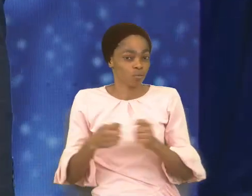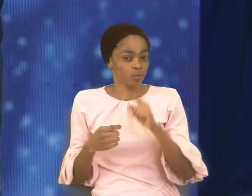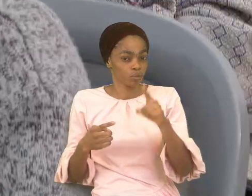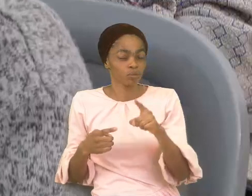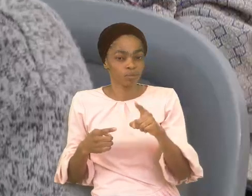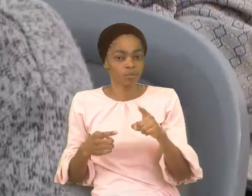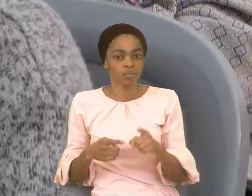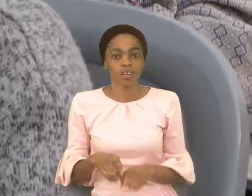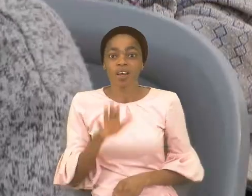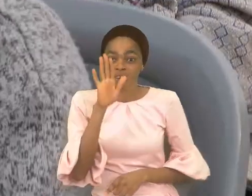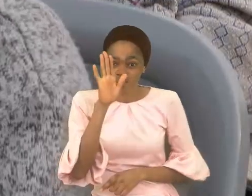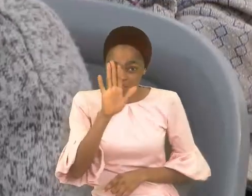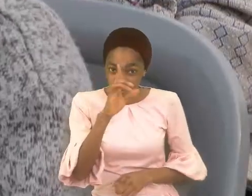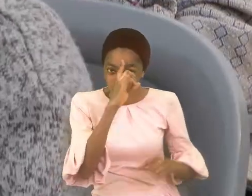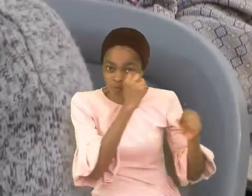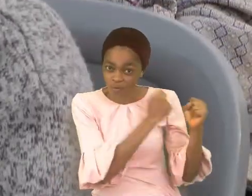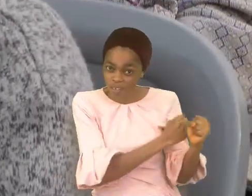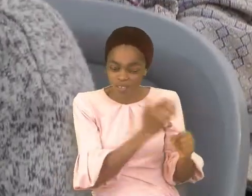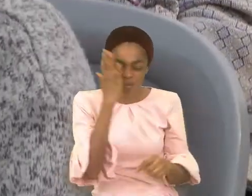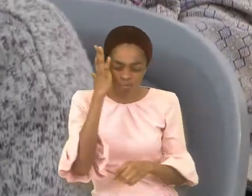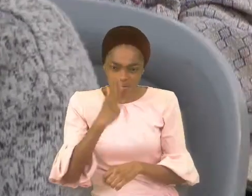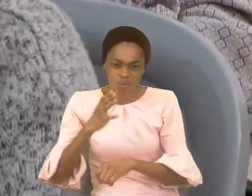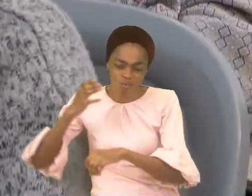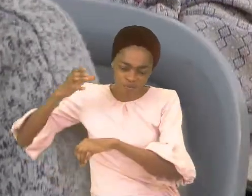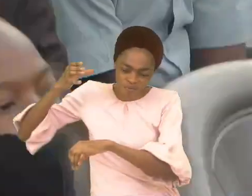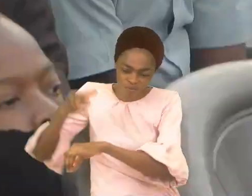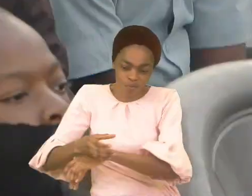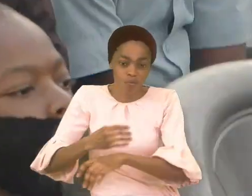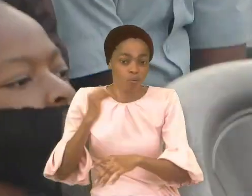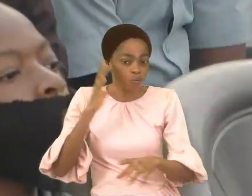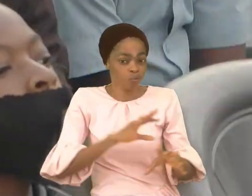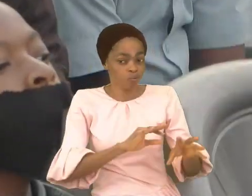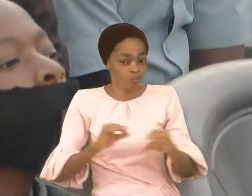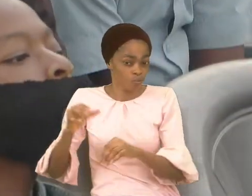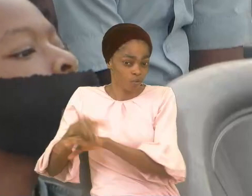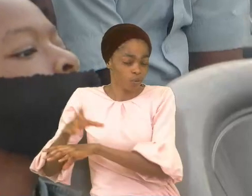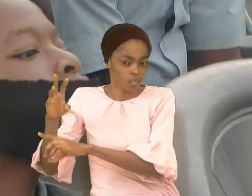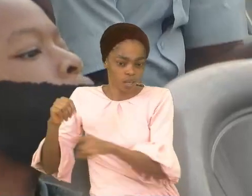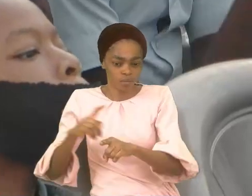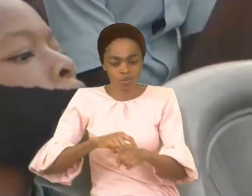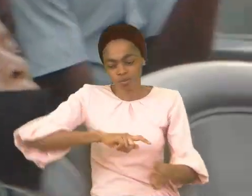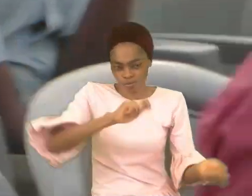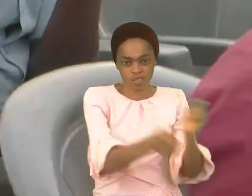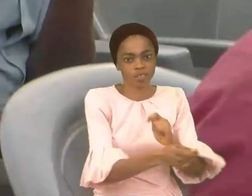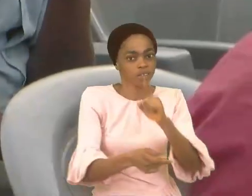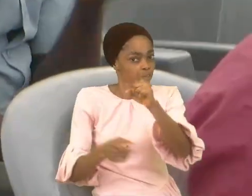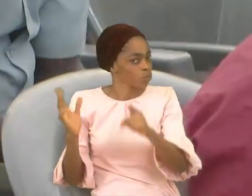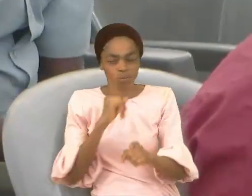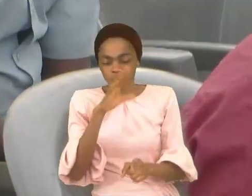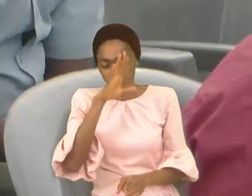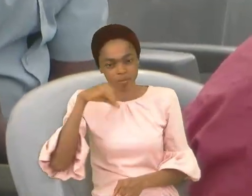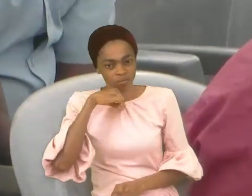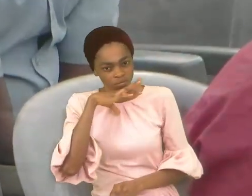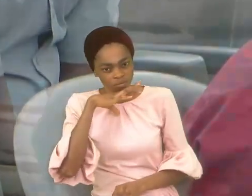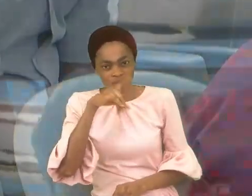turn around. You will not be corrupted. You'll not be cowered down. And you'll not be